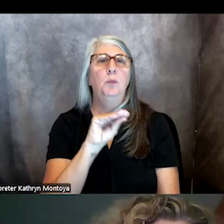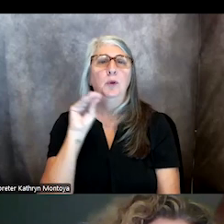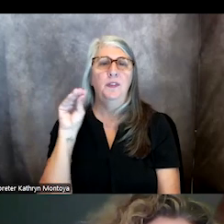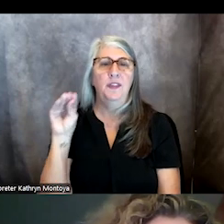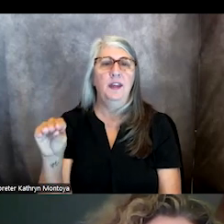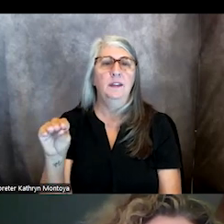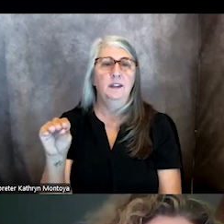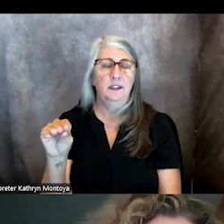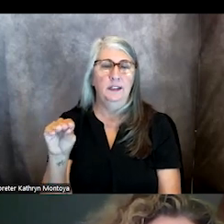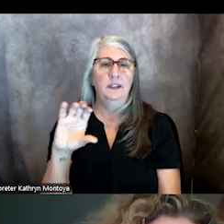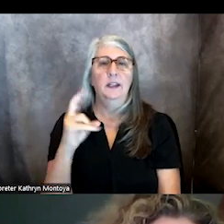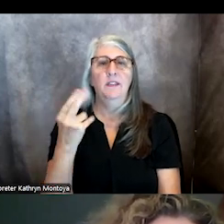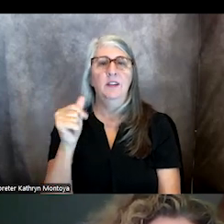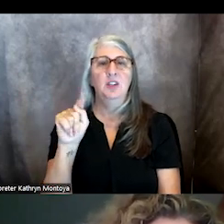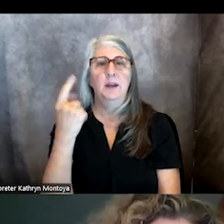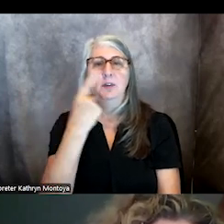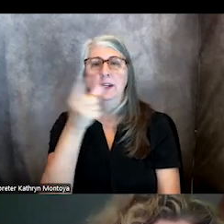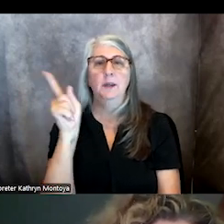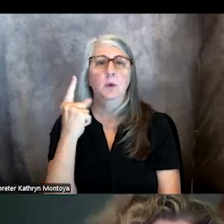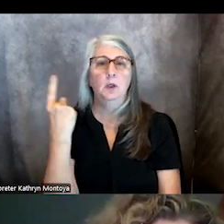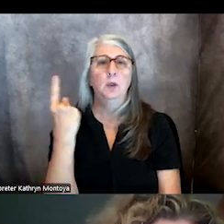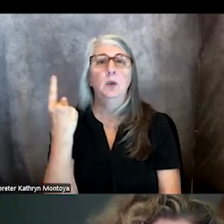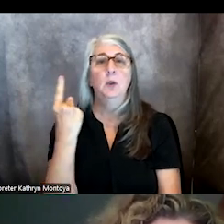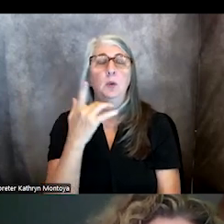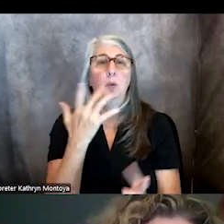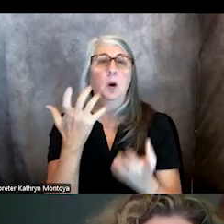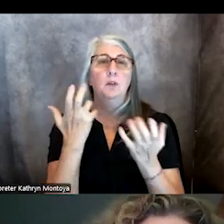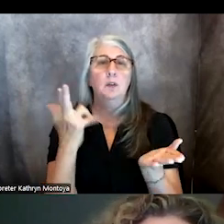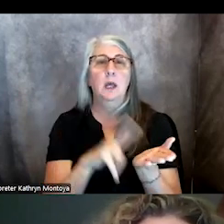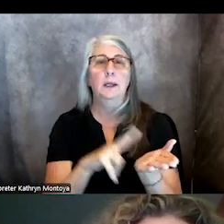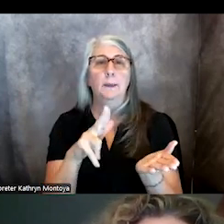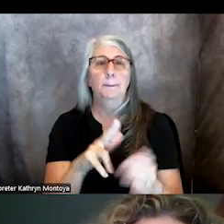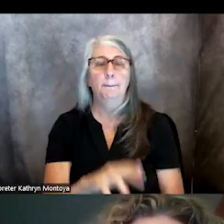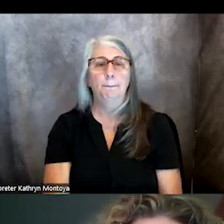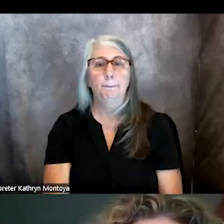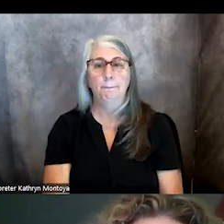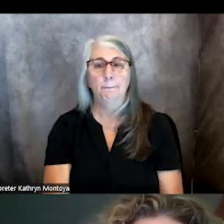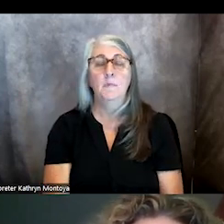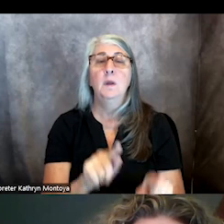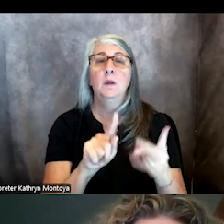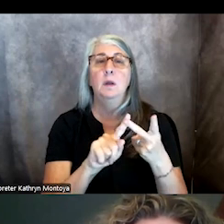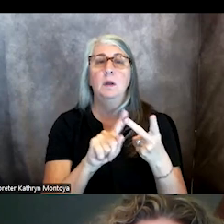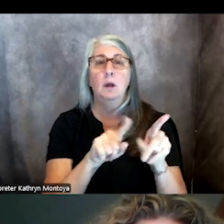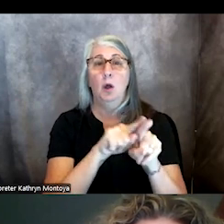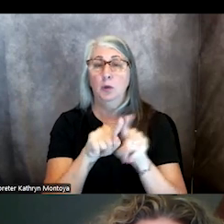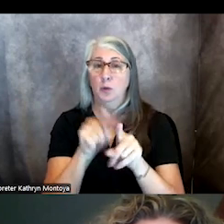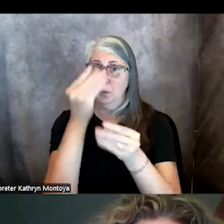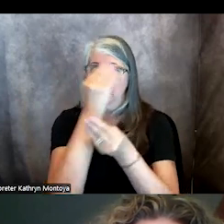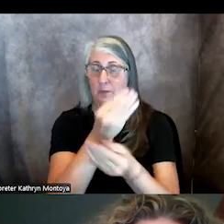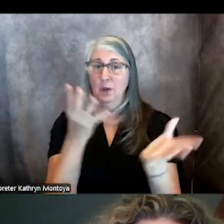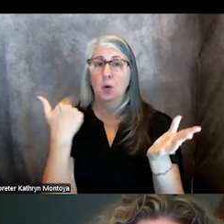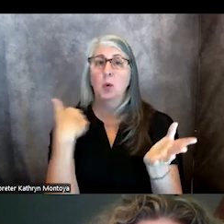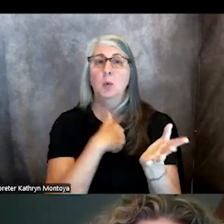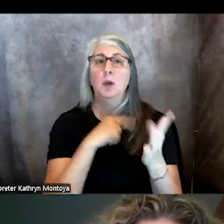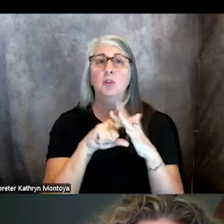the chat for anybody who is interested in signing up. Also wanting to share that we are introducing a Children,